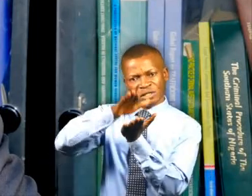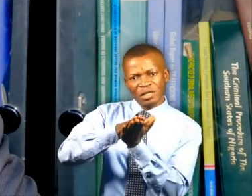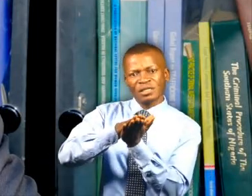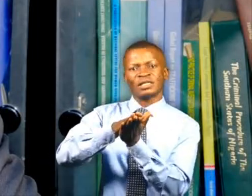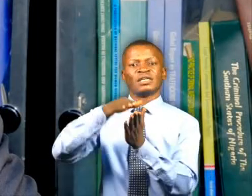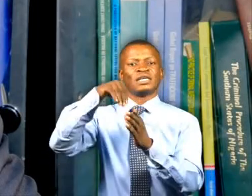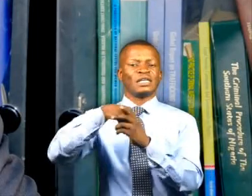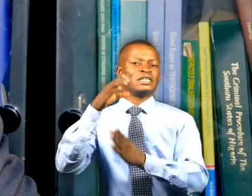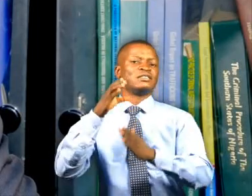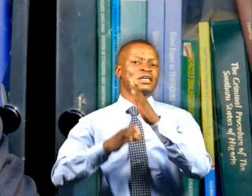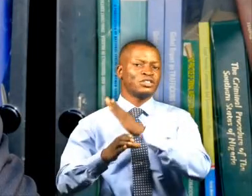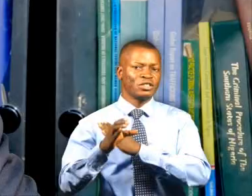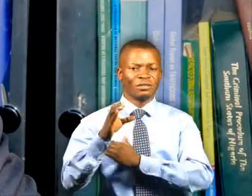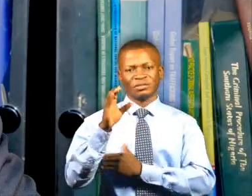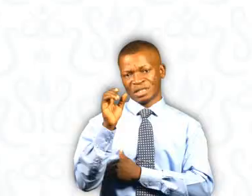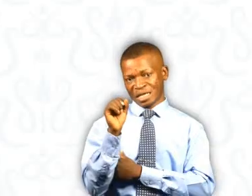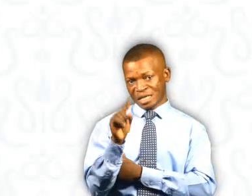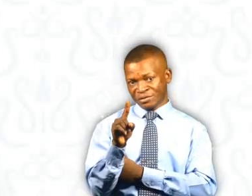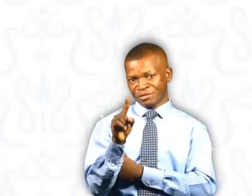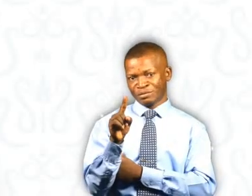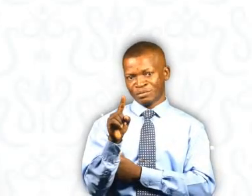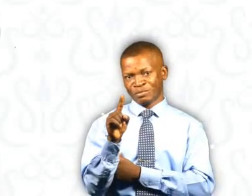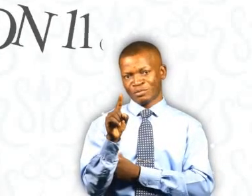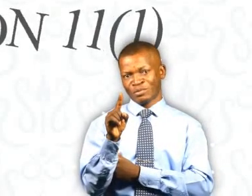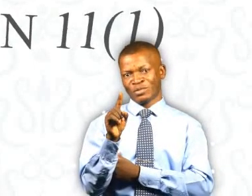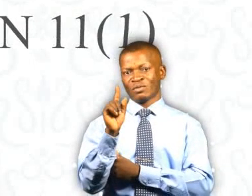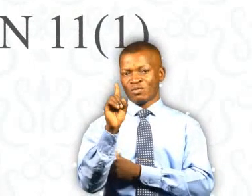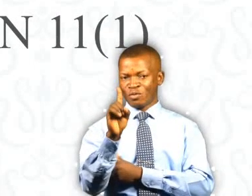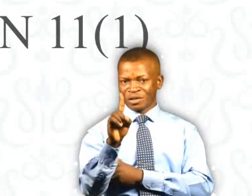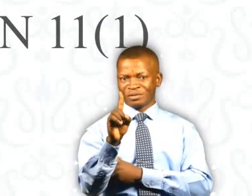as enshrined in section